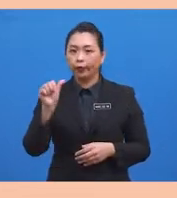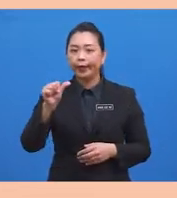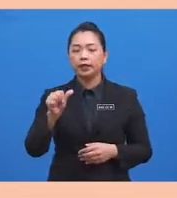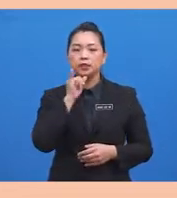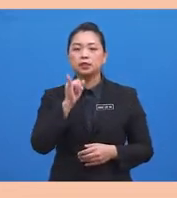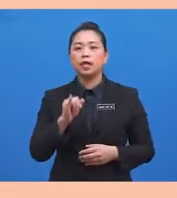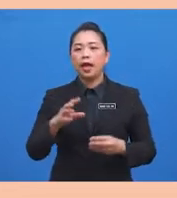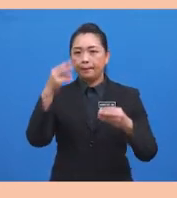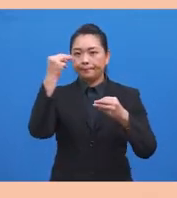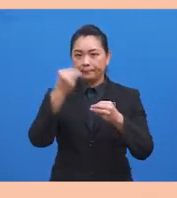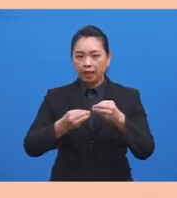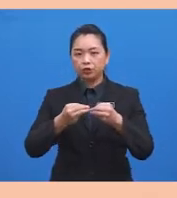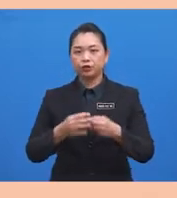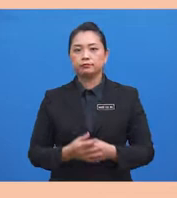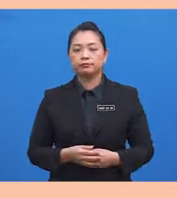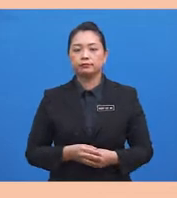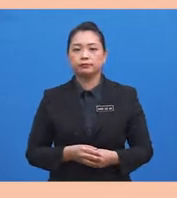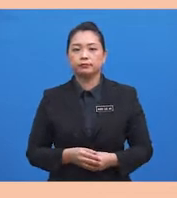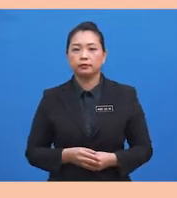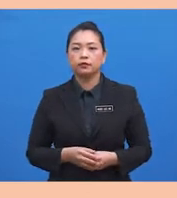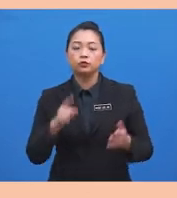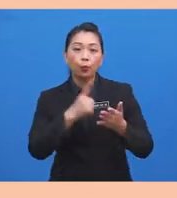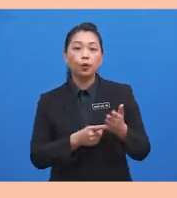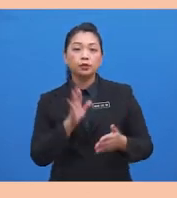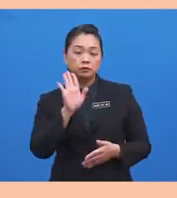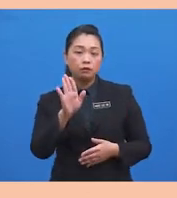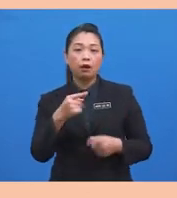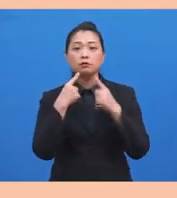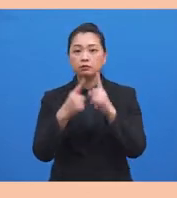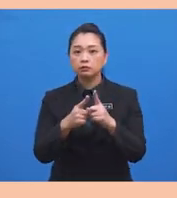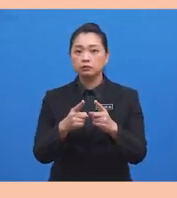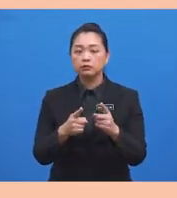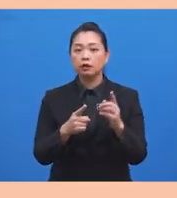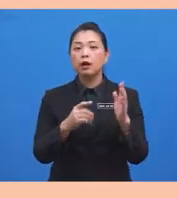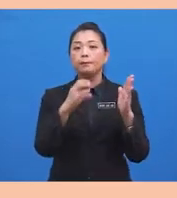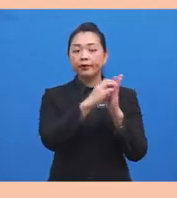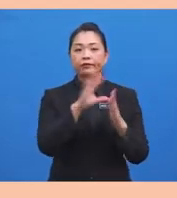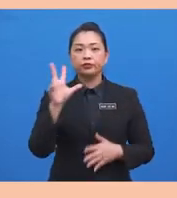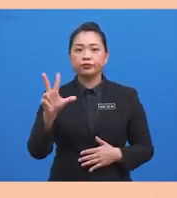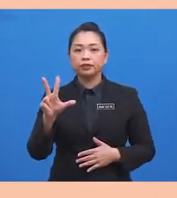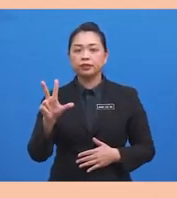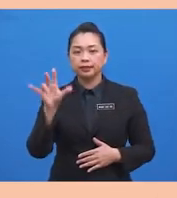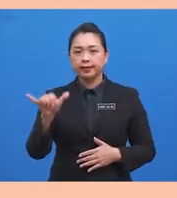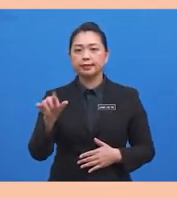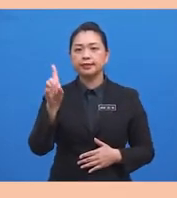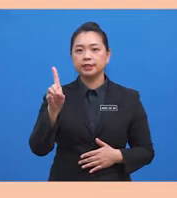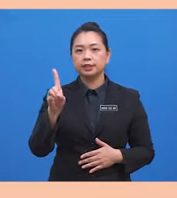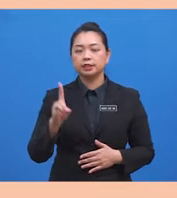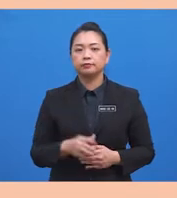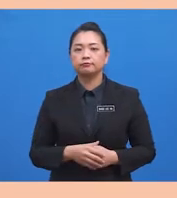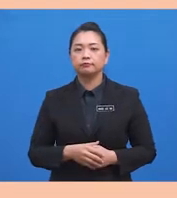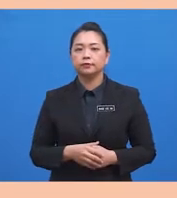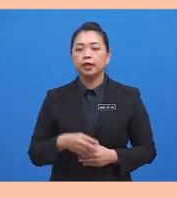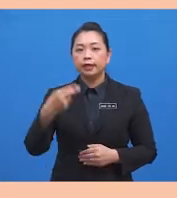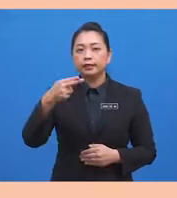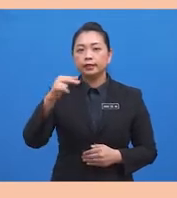2. Now, what's your answer for paragraph 3? Yes, D.